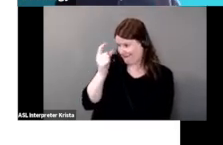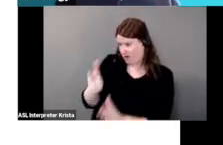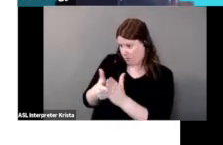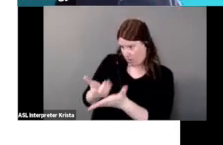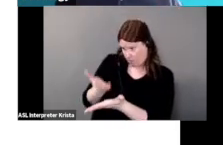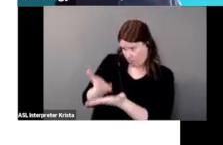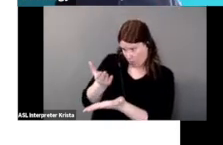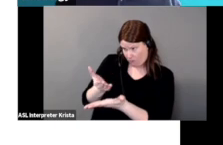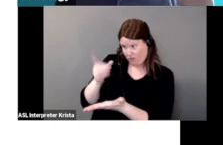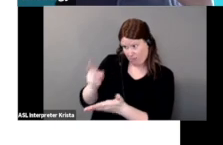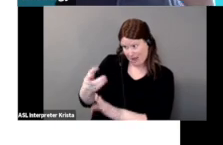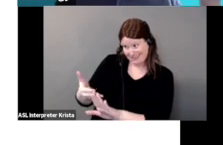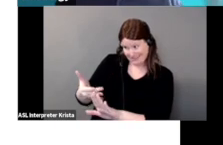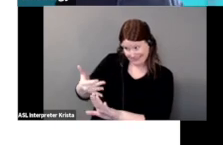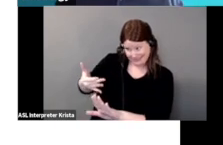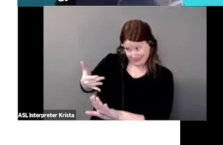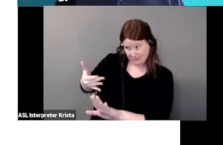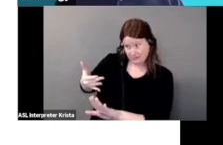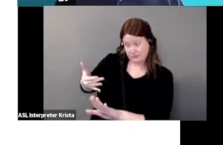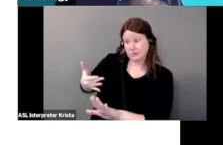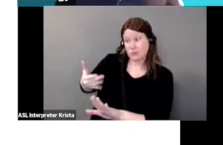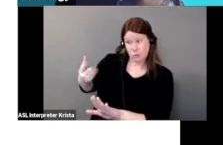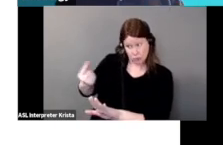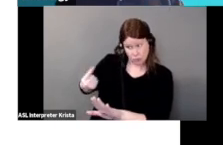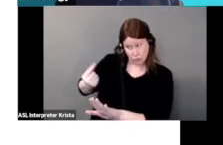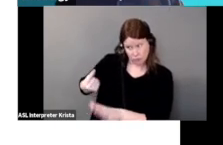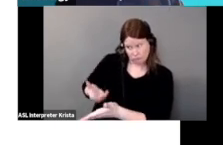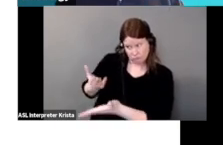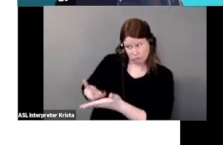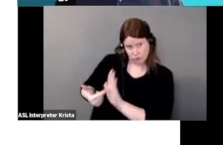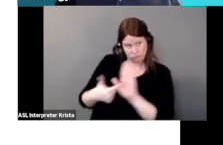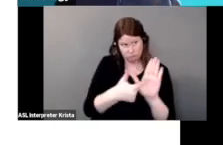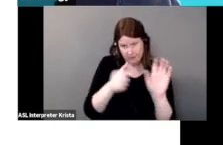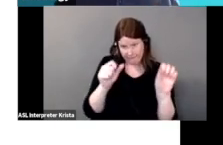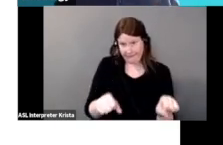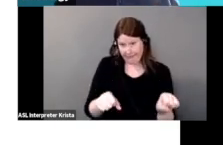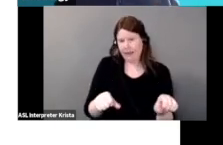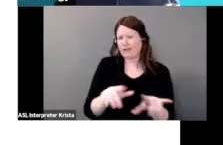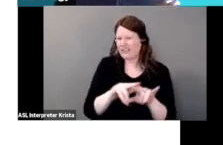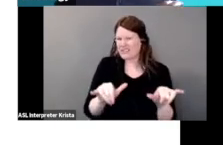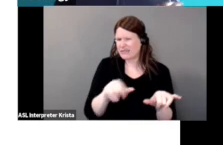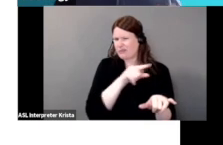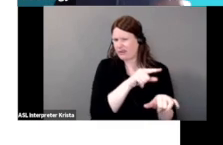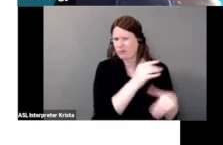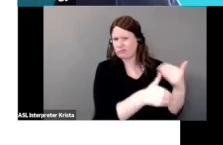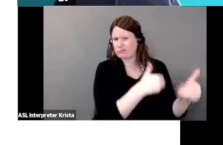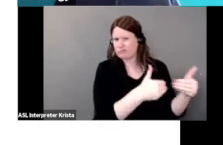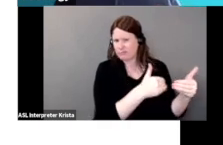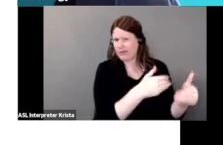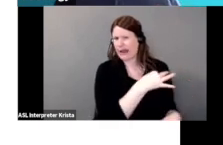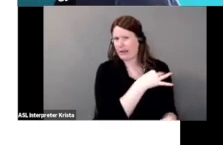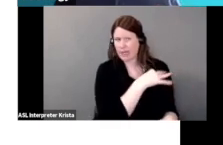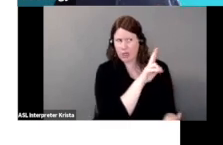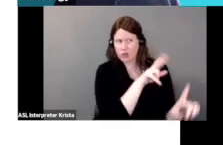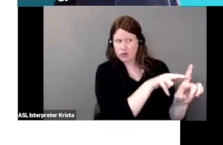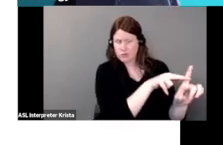were doing it at the time of the priority date of the other application. So it wasn't